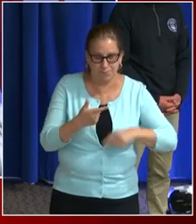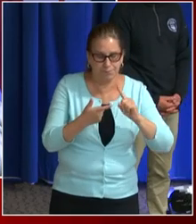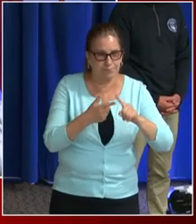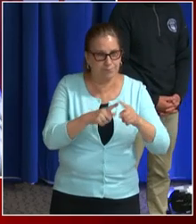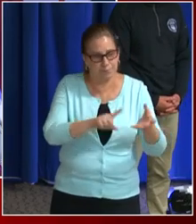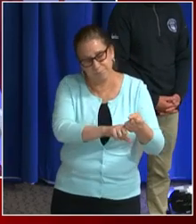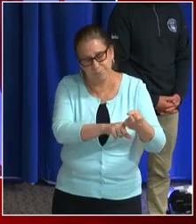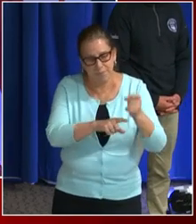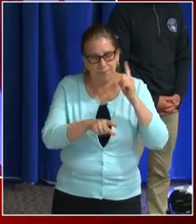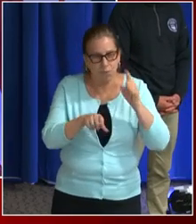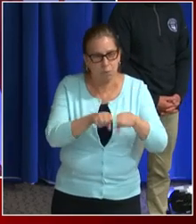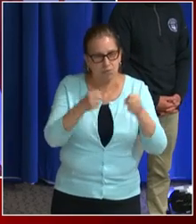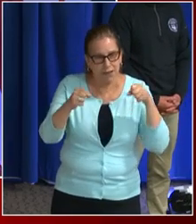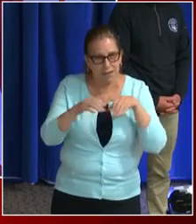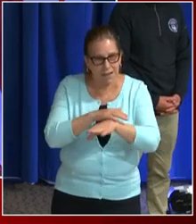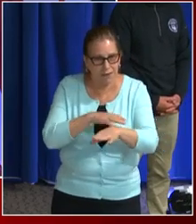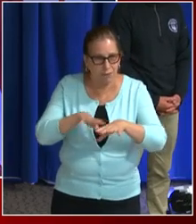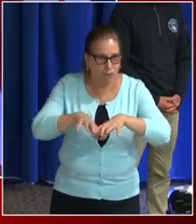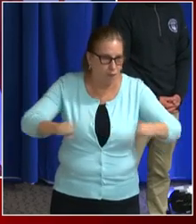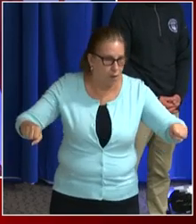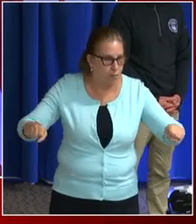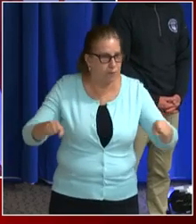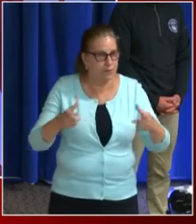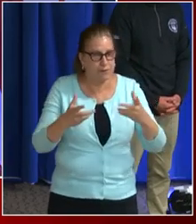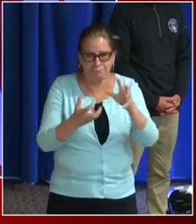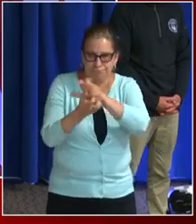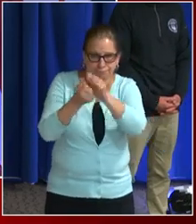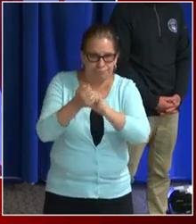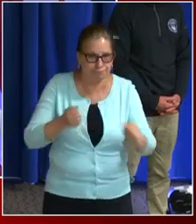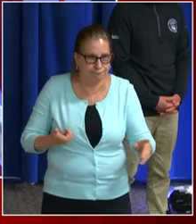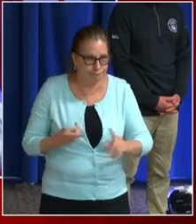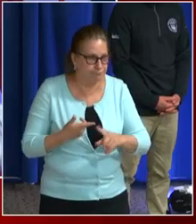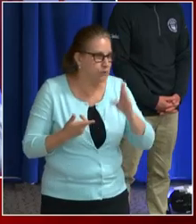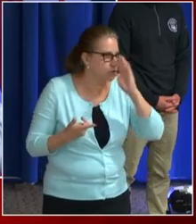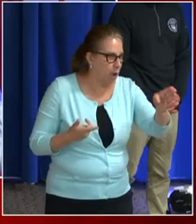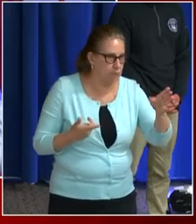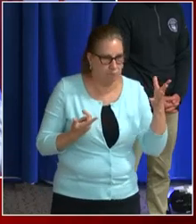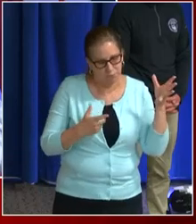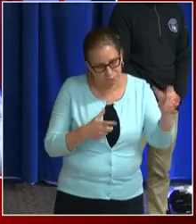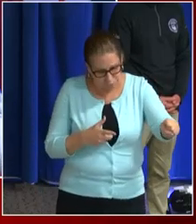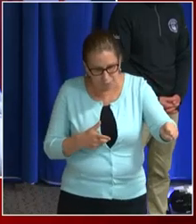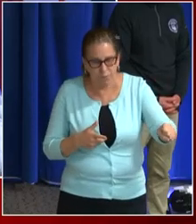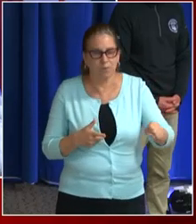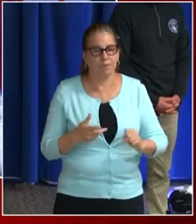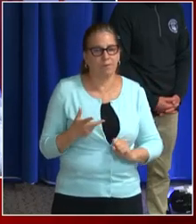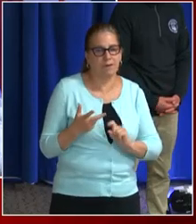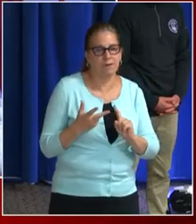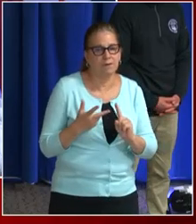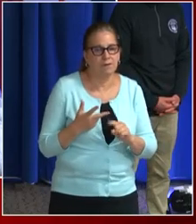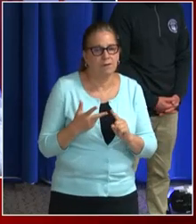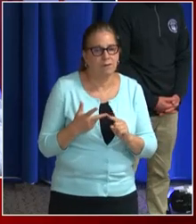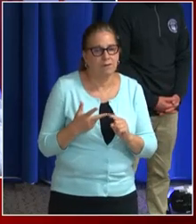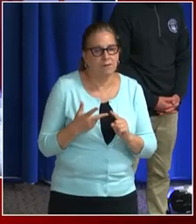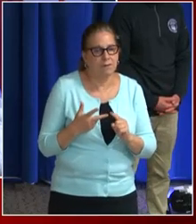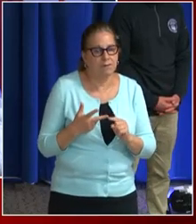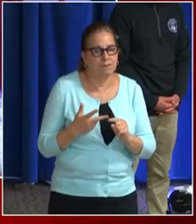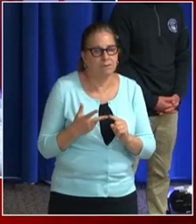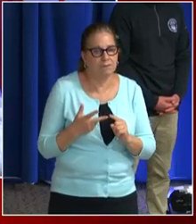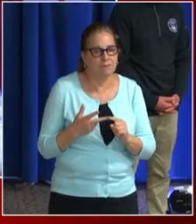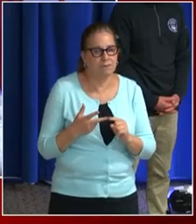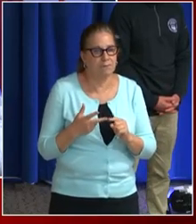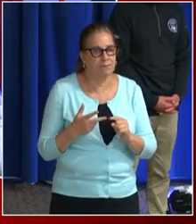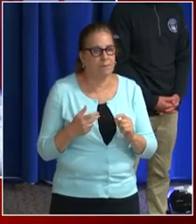rioting. I want to again mention the fact that we are working right now with our investigative